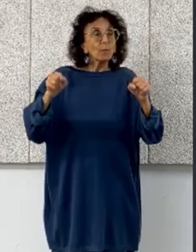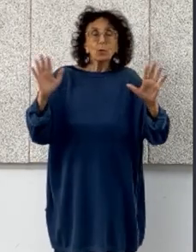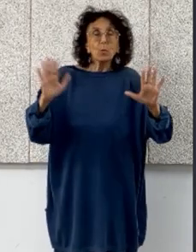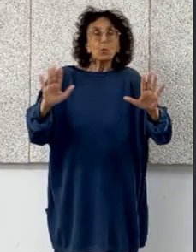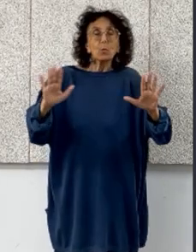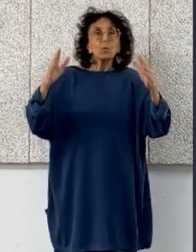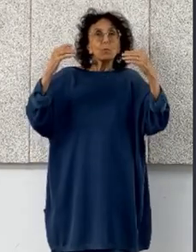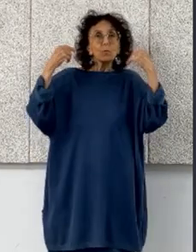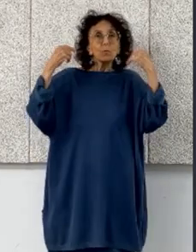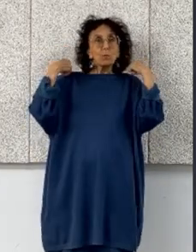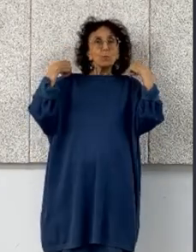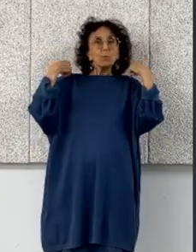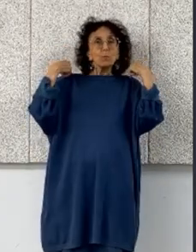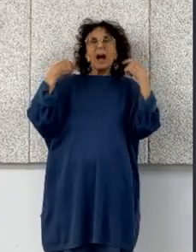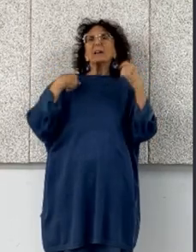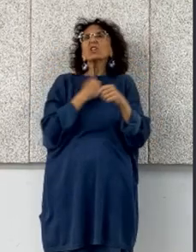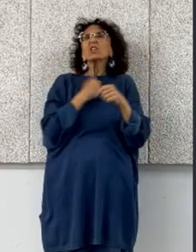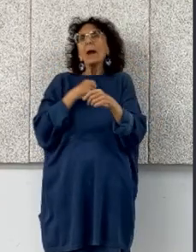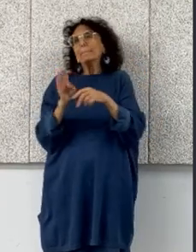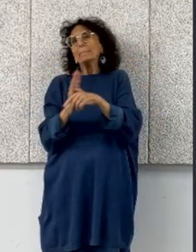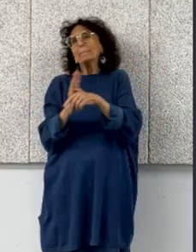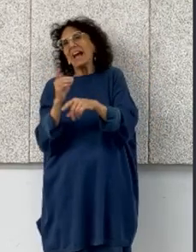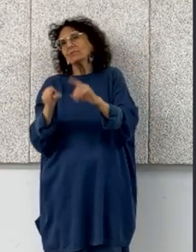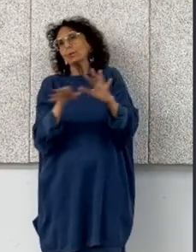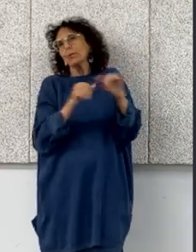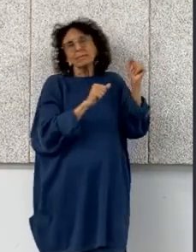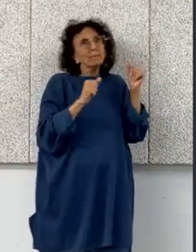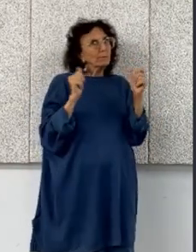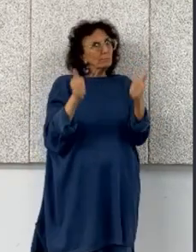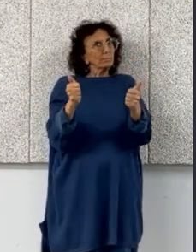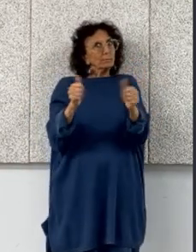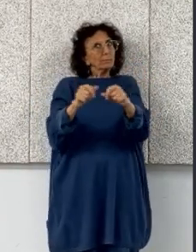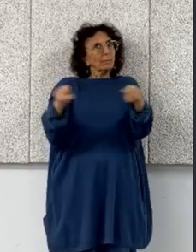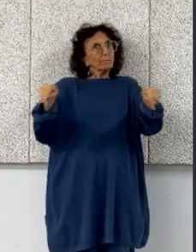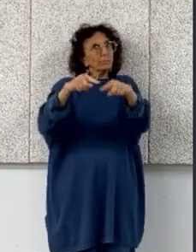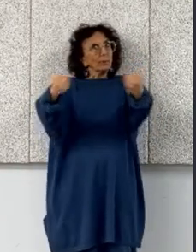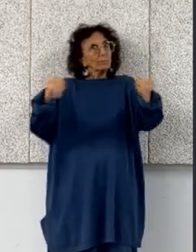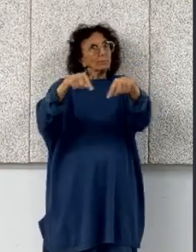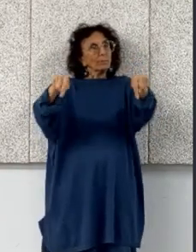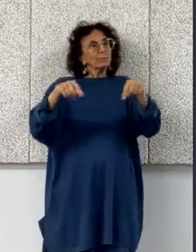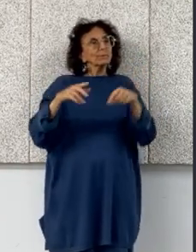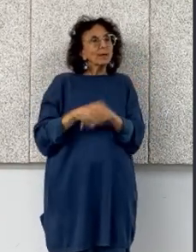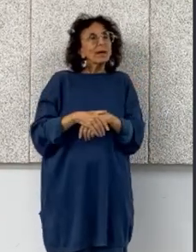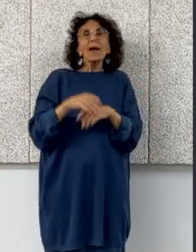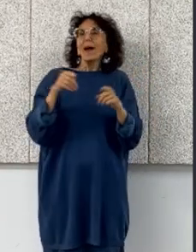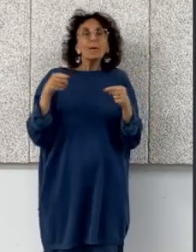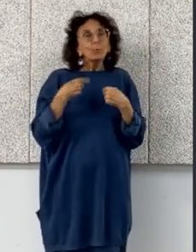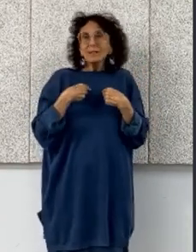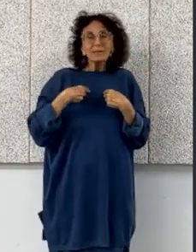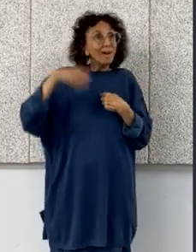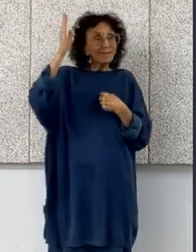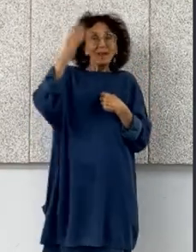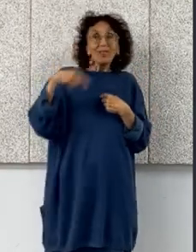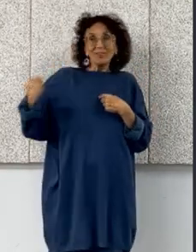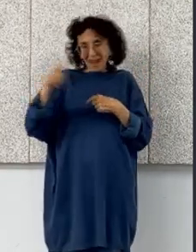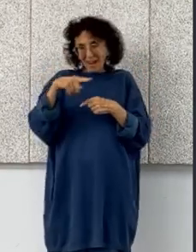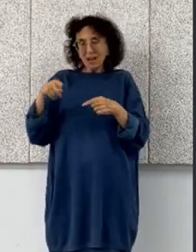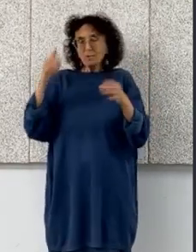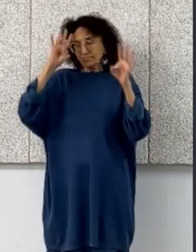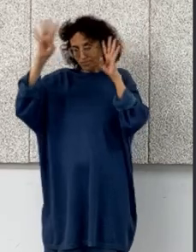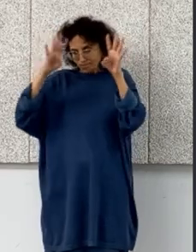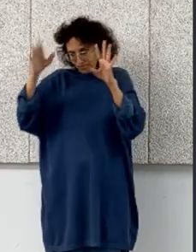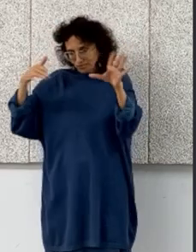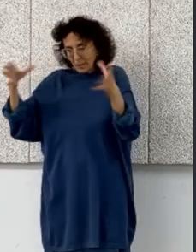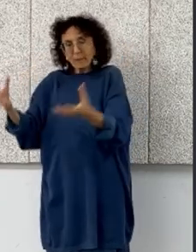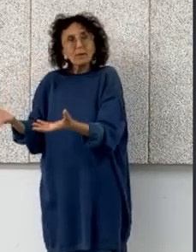I used my busyness to step out. Smart. They presented to the rest of the staff, and